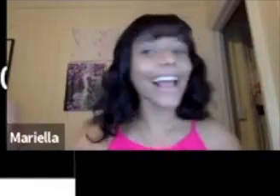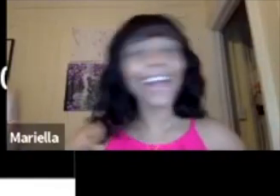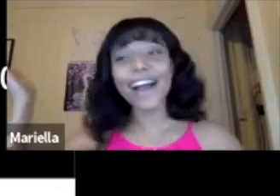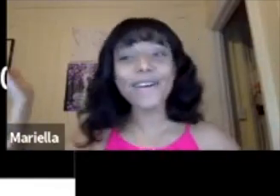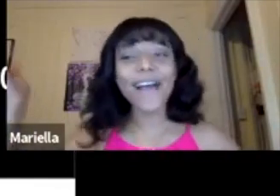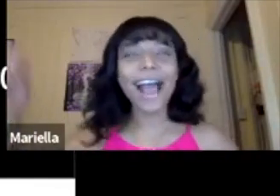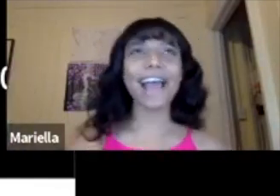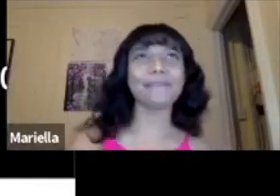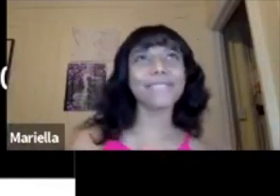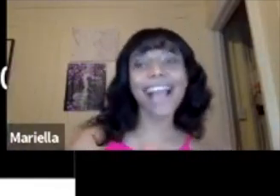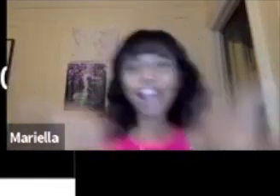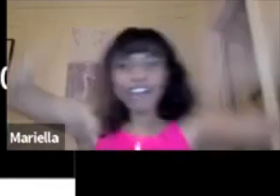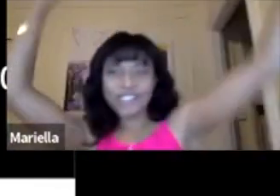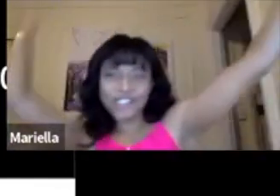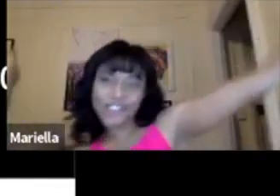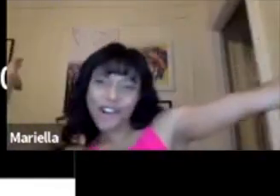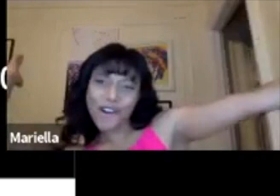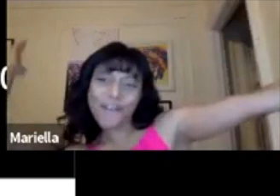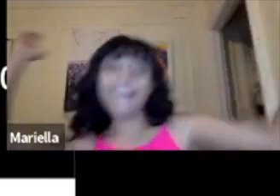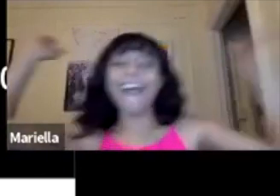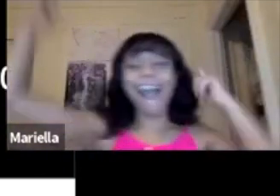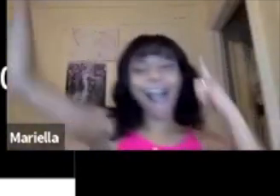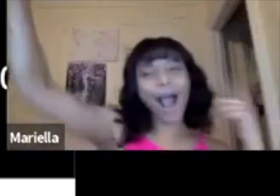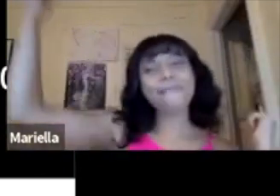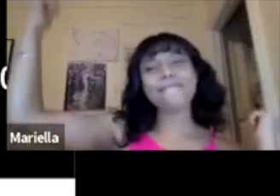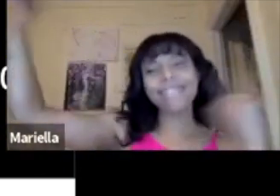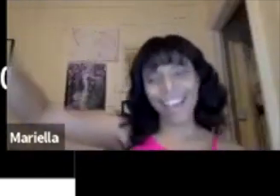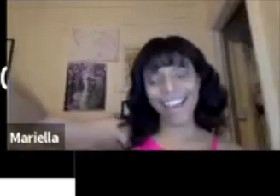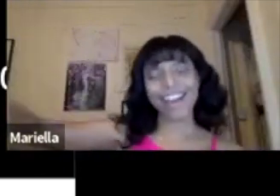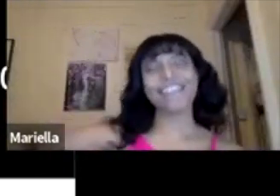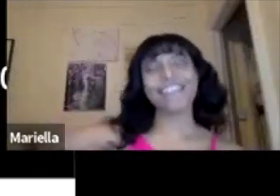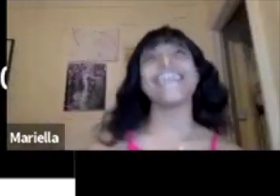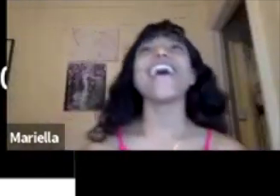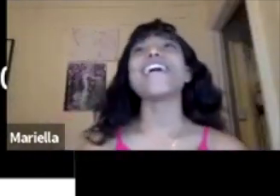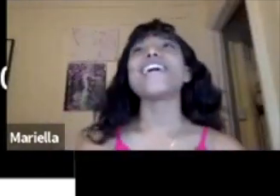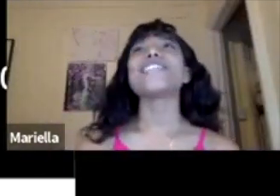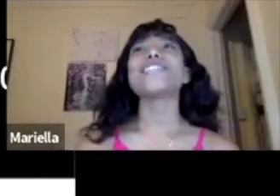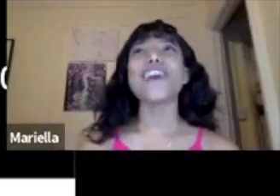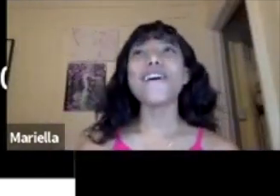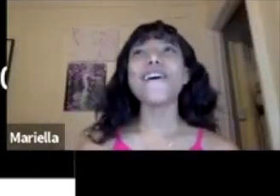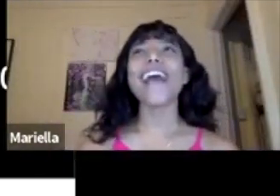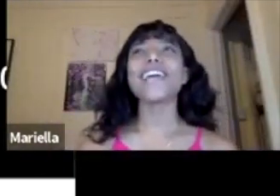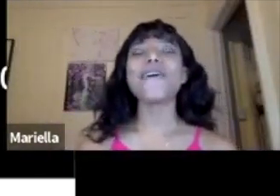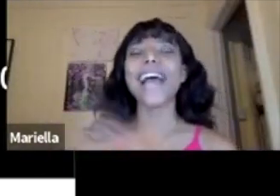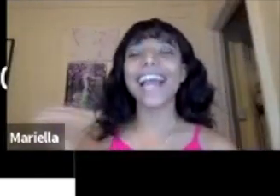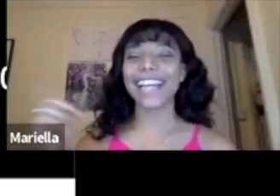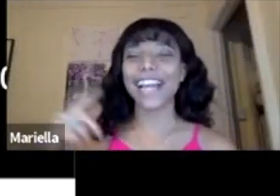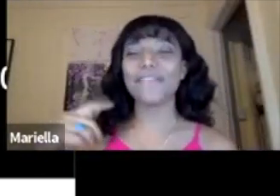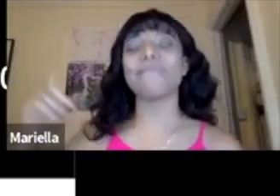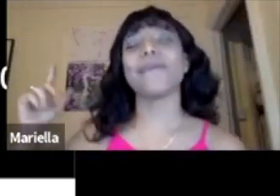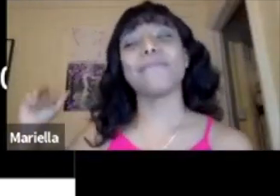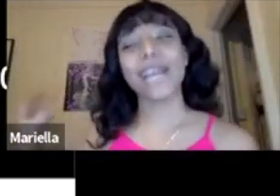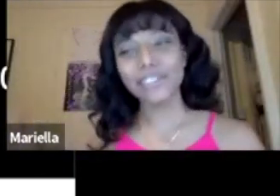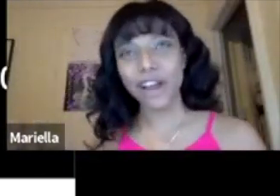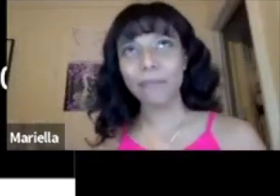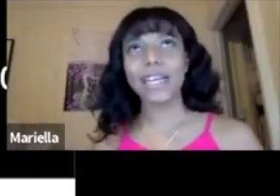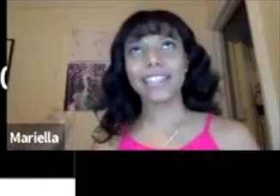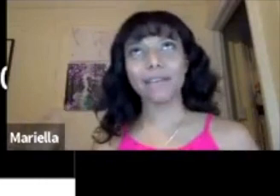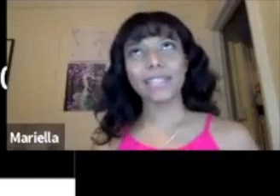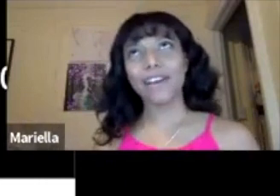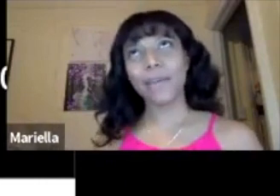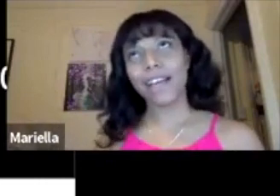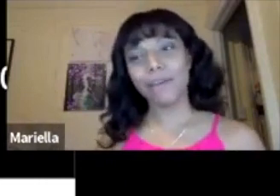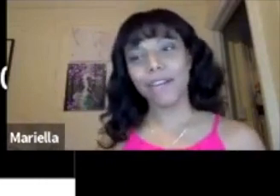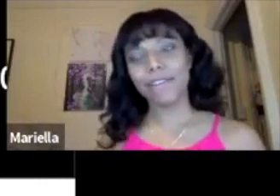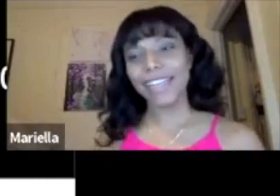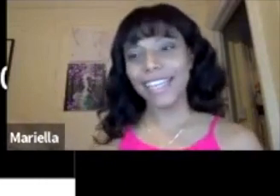like hang out? And I'm like, sure, I'm there. So I go ahead and I invite my best friend, because I was